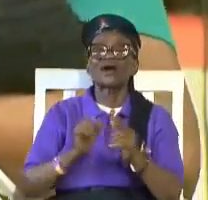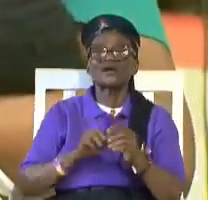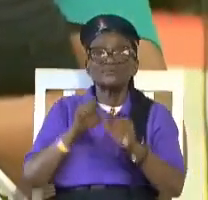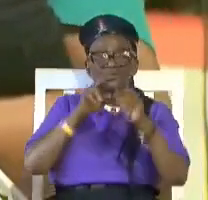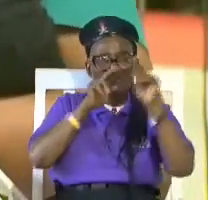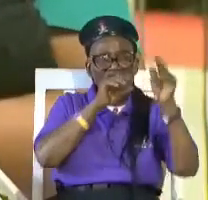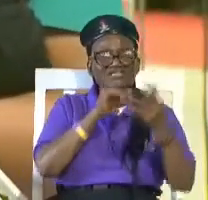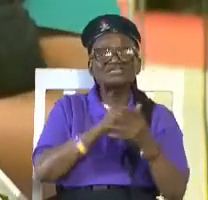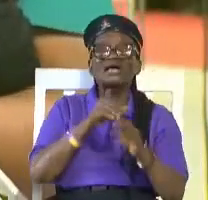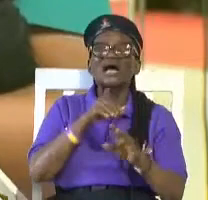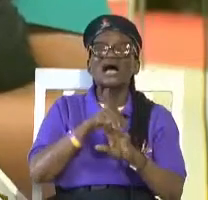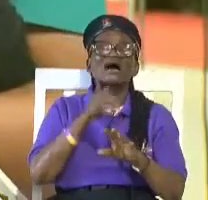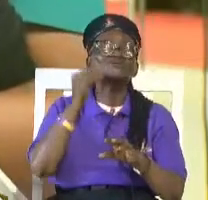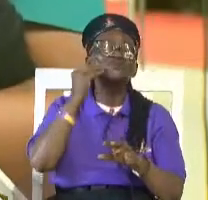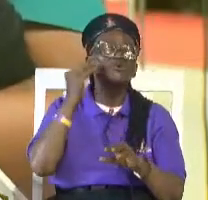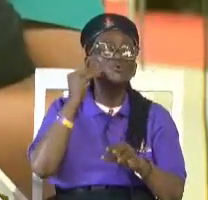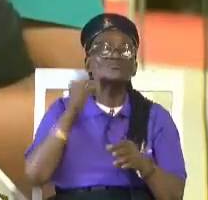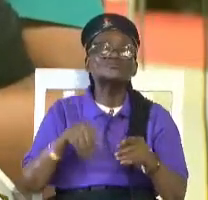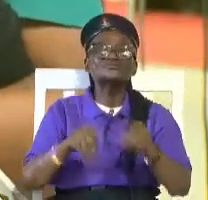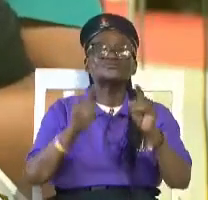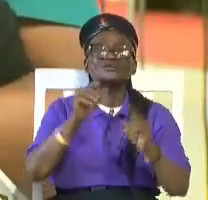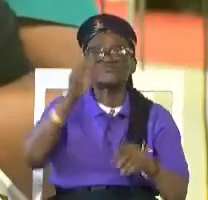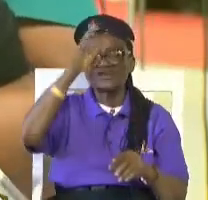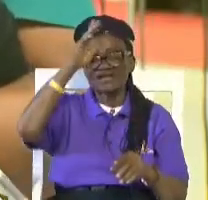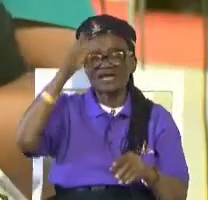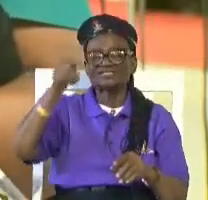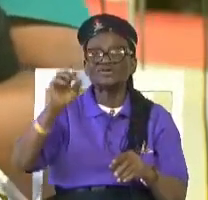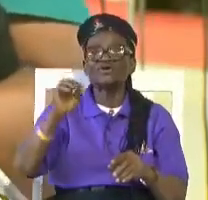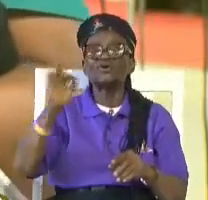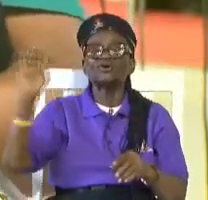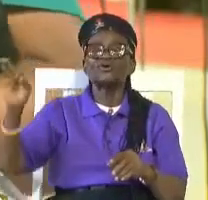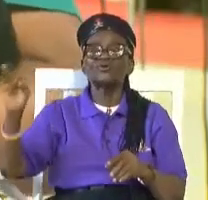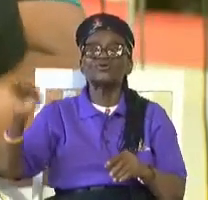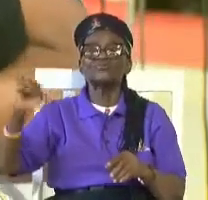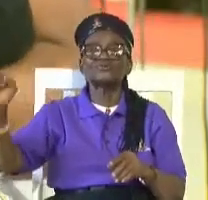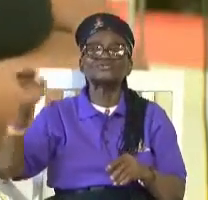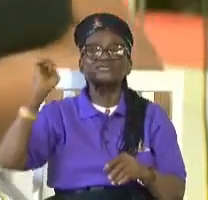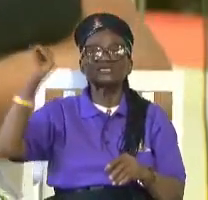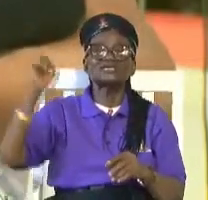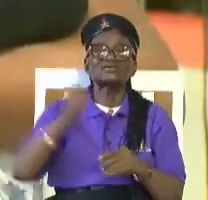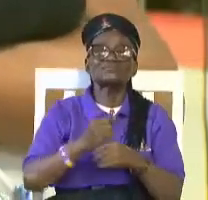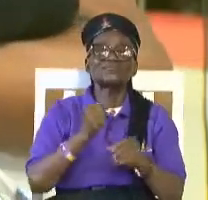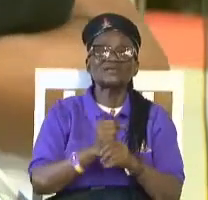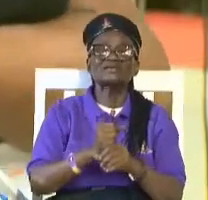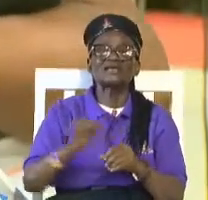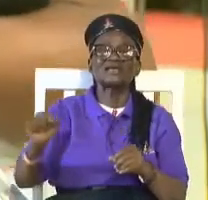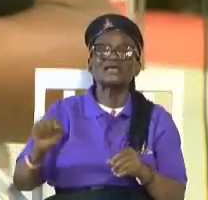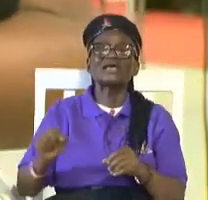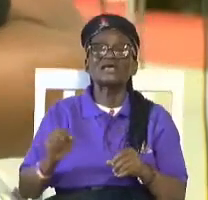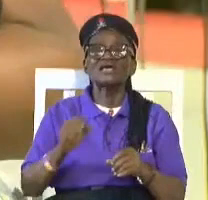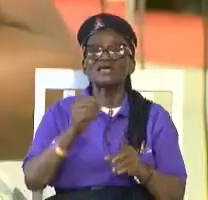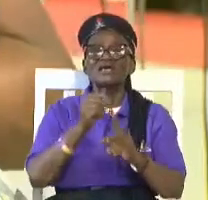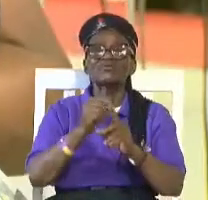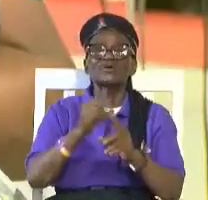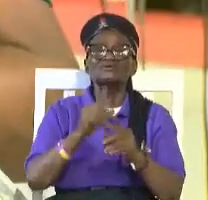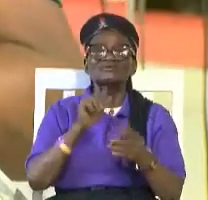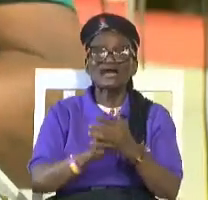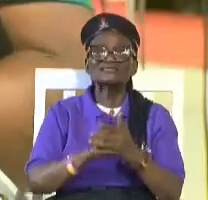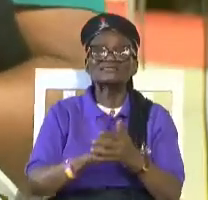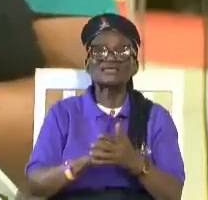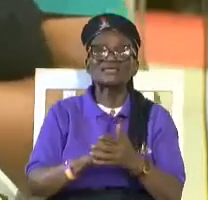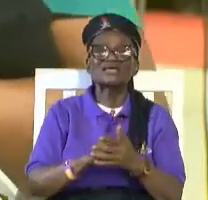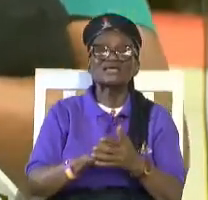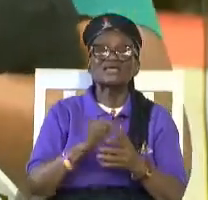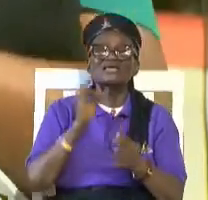it. Tuesday, I was watching it. Then during that, the Gio's preaching, he made a comment and said, if there is fire on